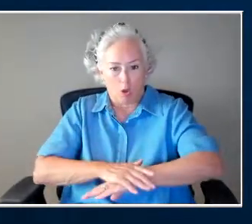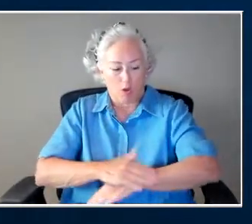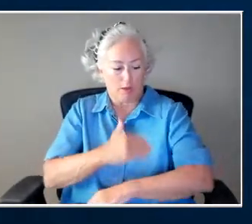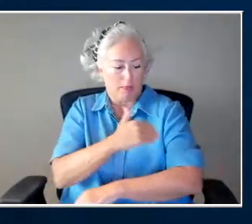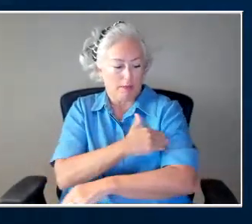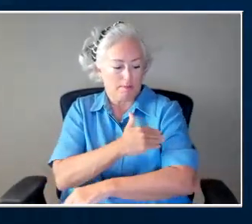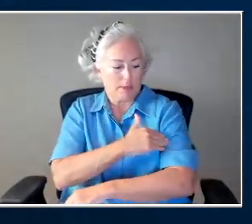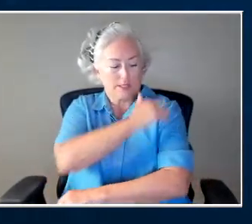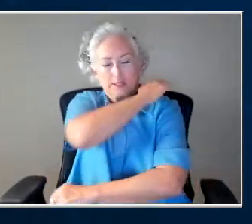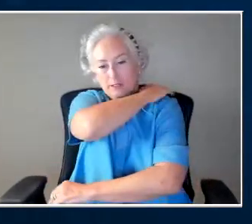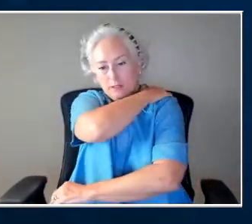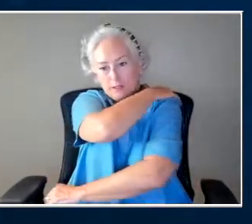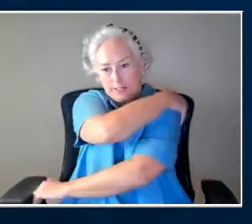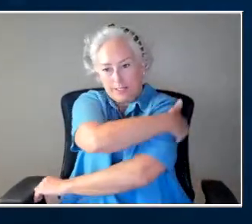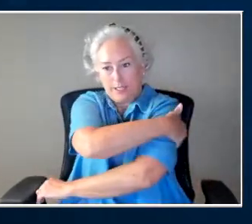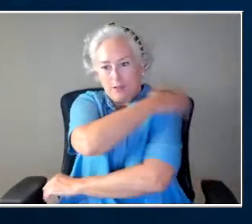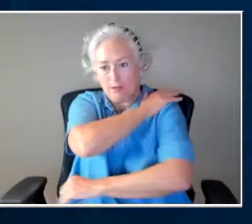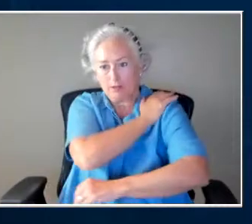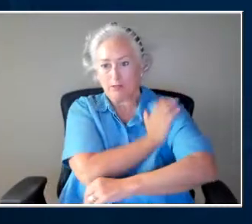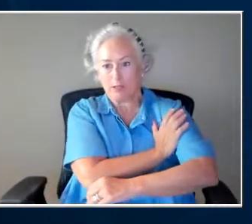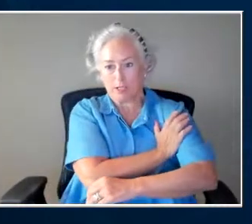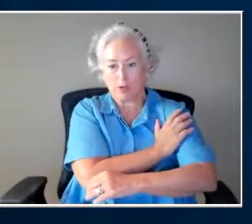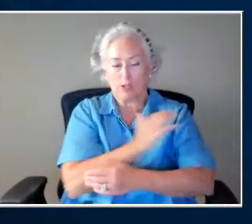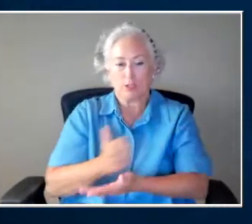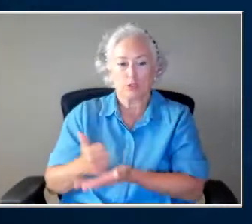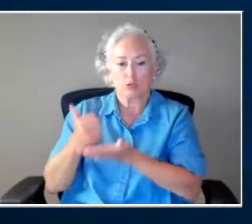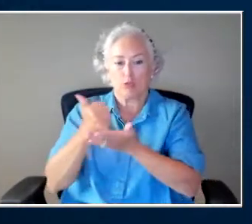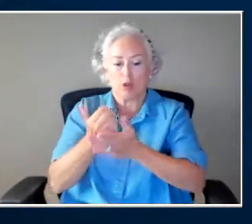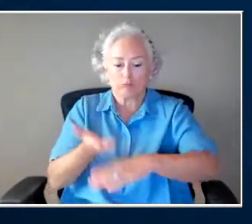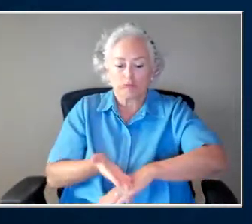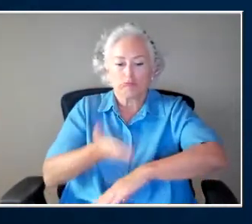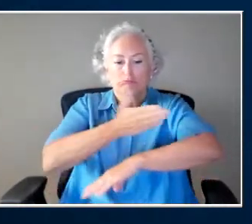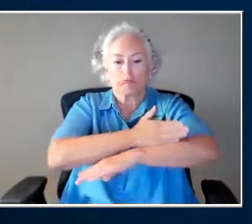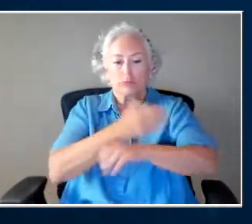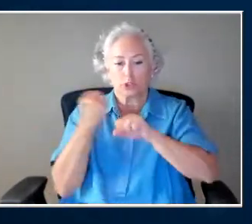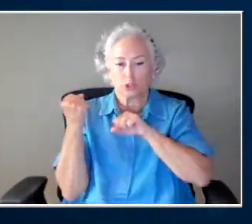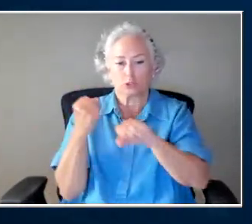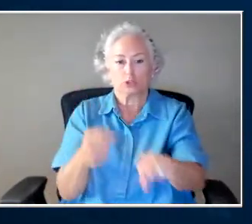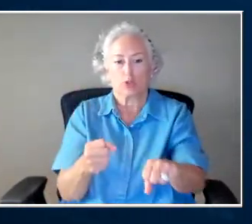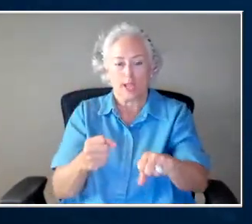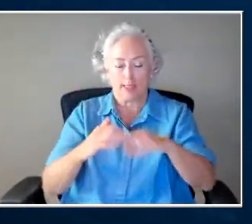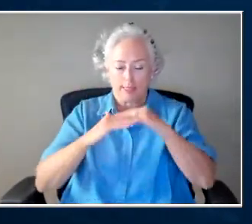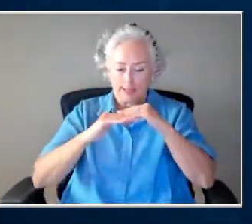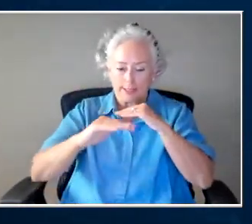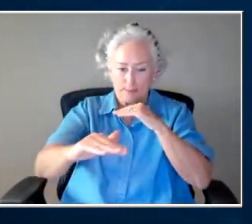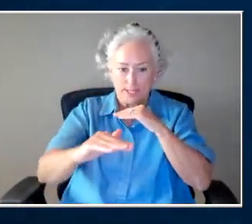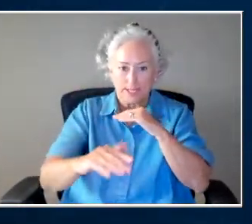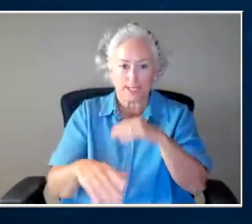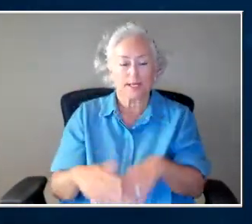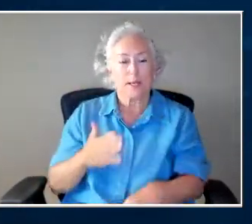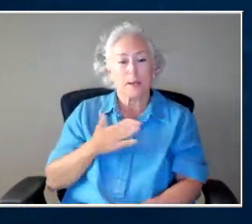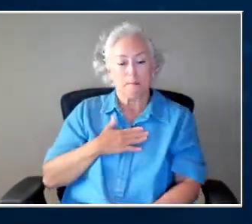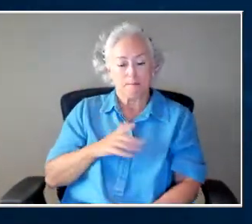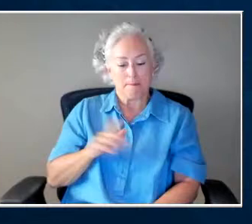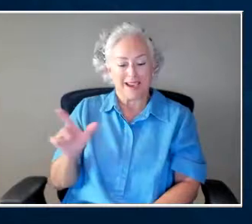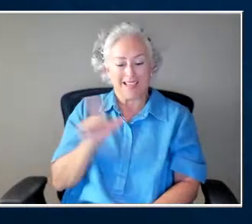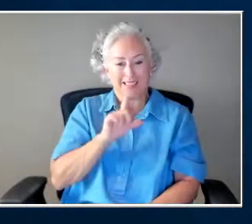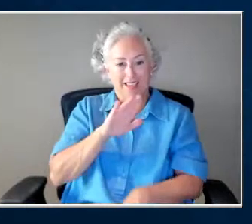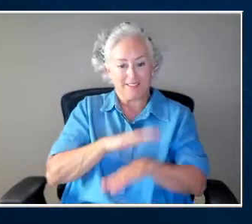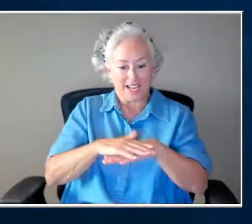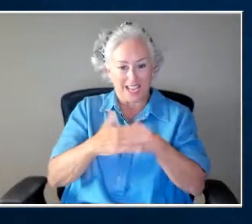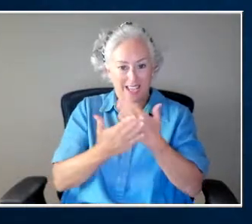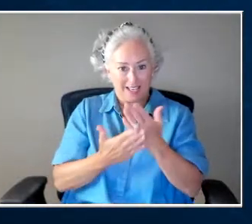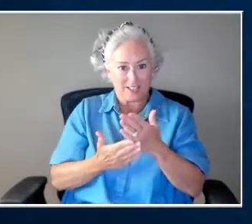to basically increase the strength and stability. So my left hand there was on the back side of his shoulder,